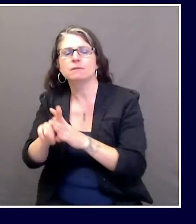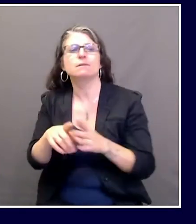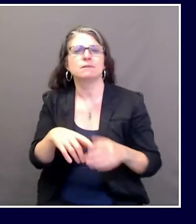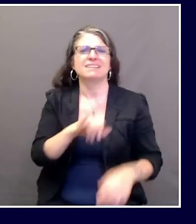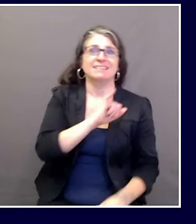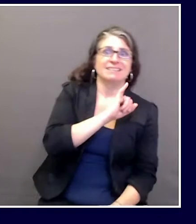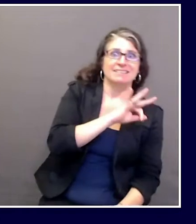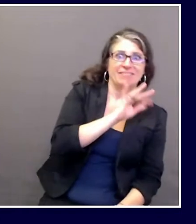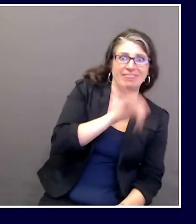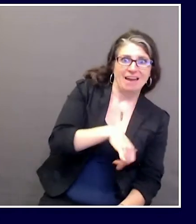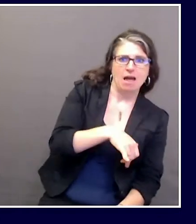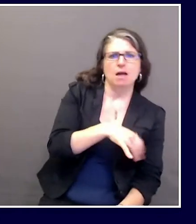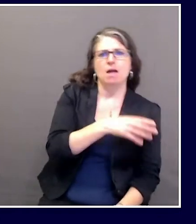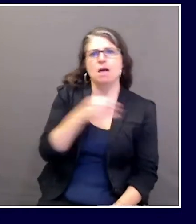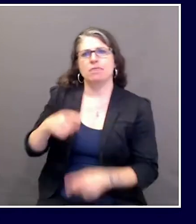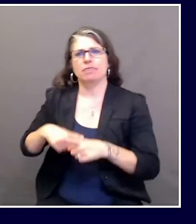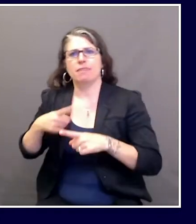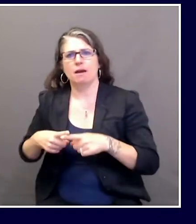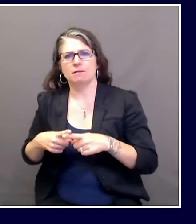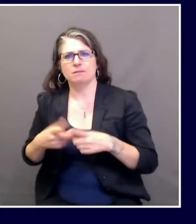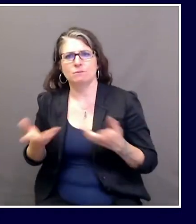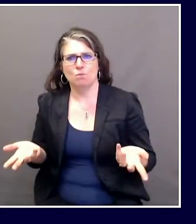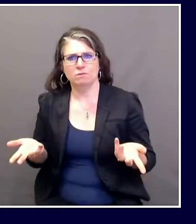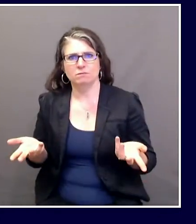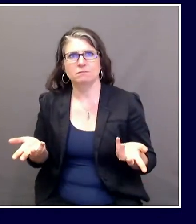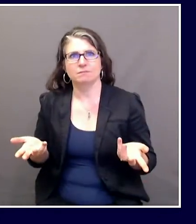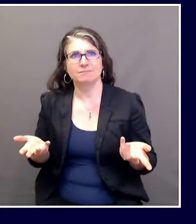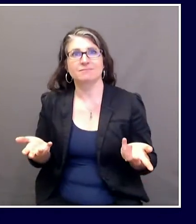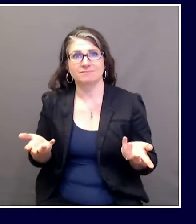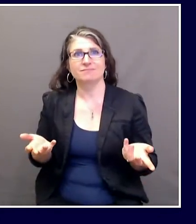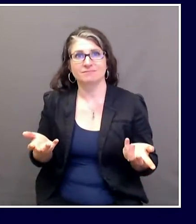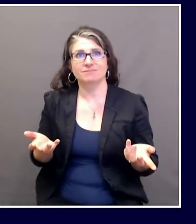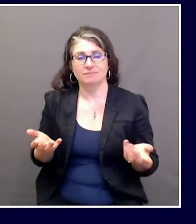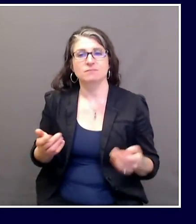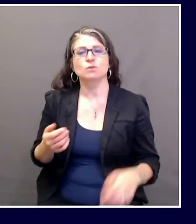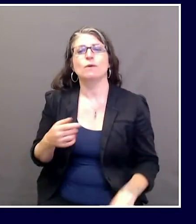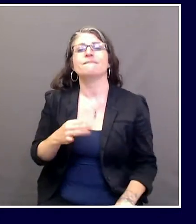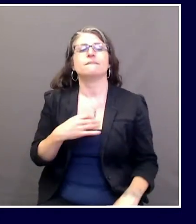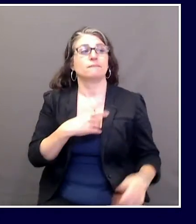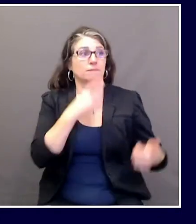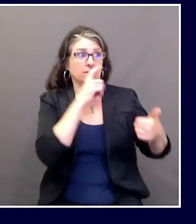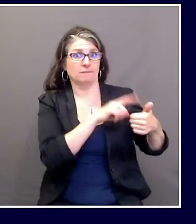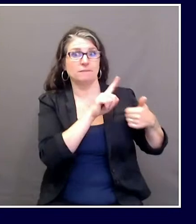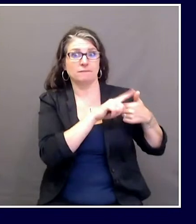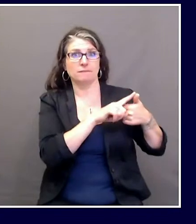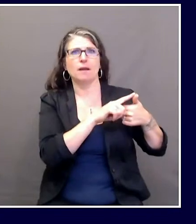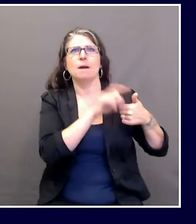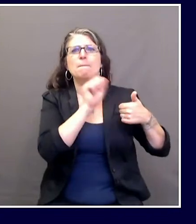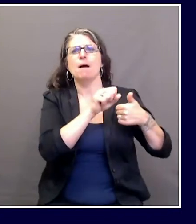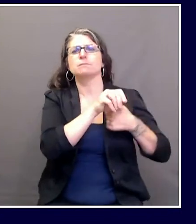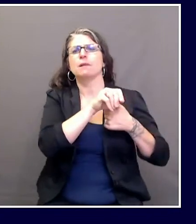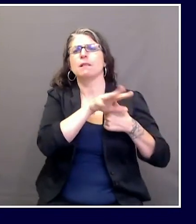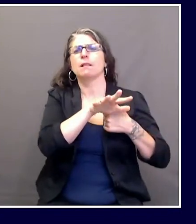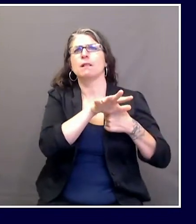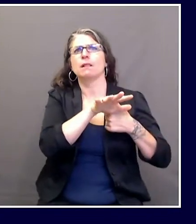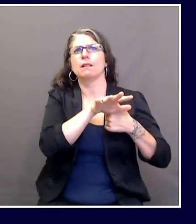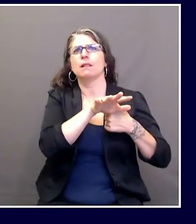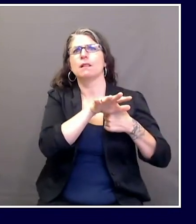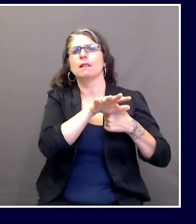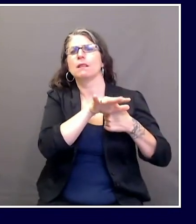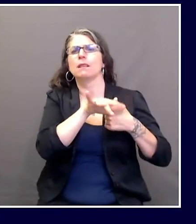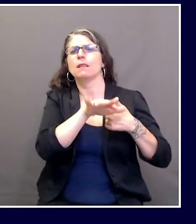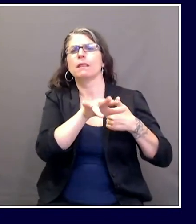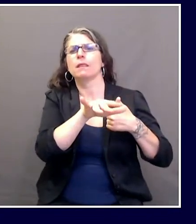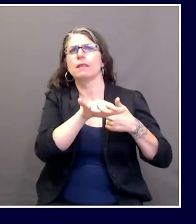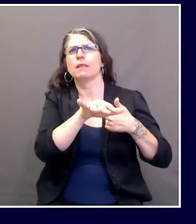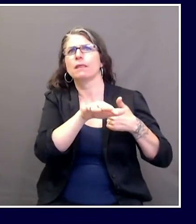about, there's 1 or 2 or 5 cases that we don't know about. That's a fixture, that's a better word, fixture, in every